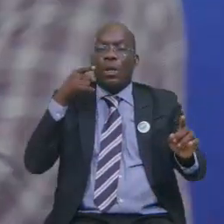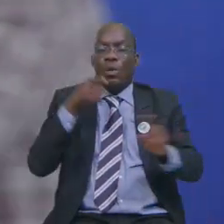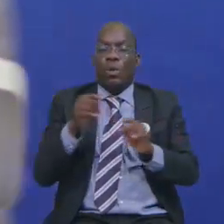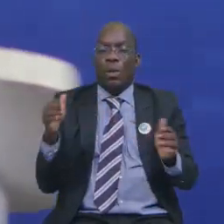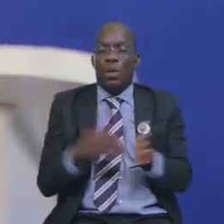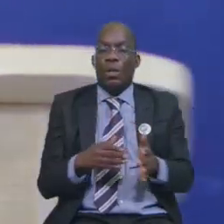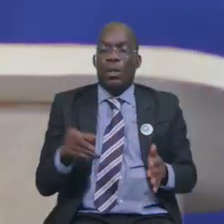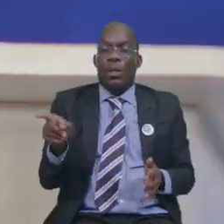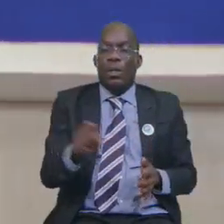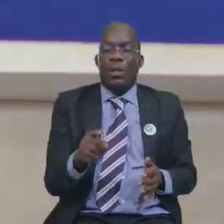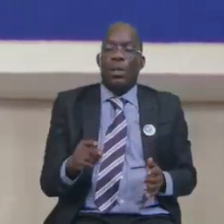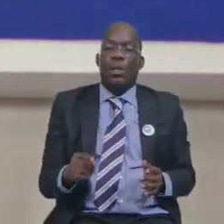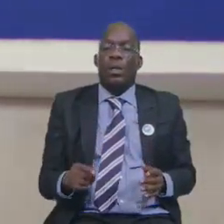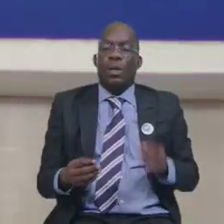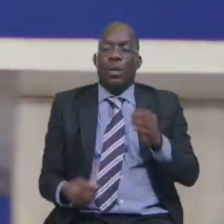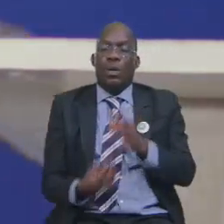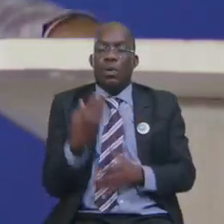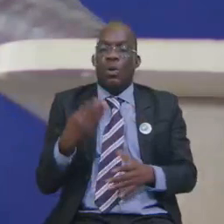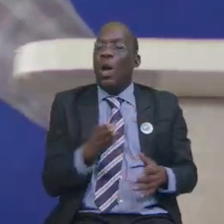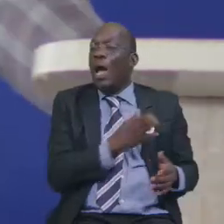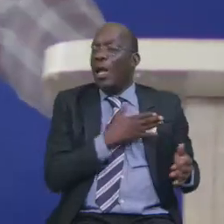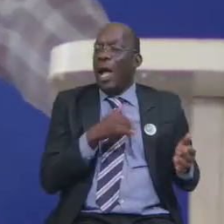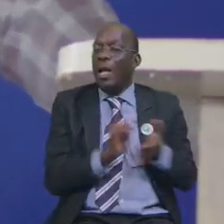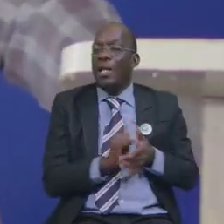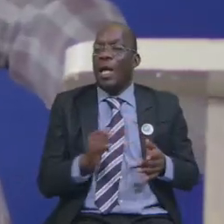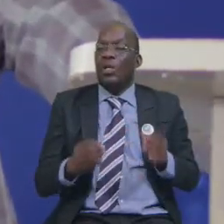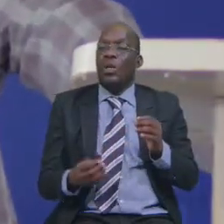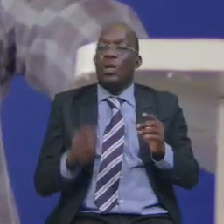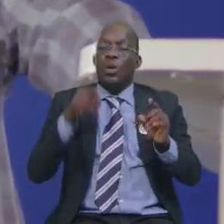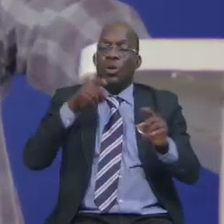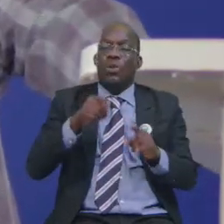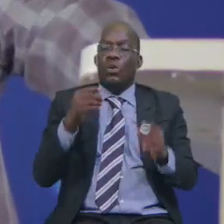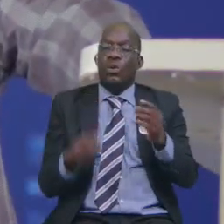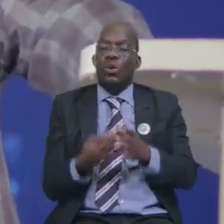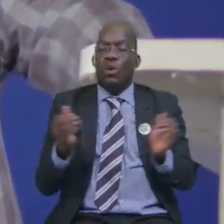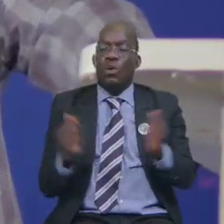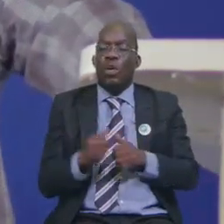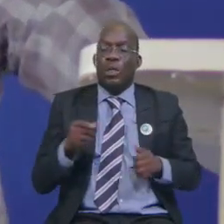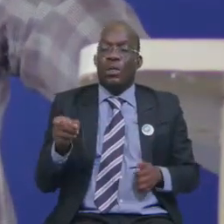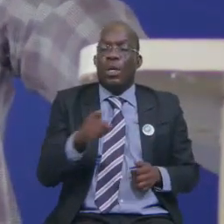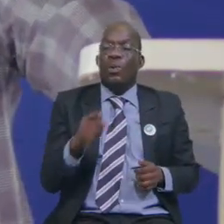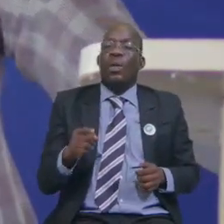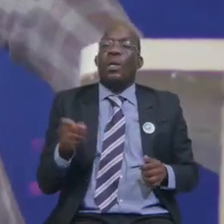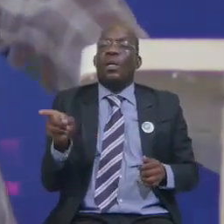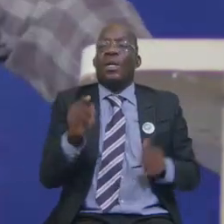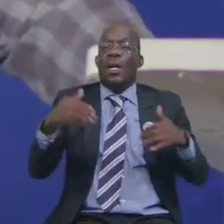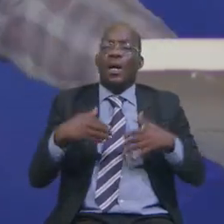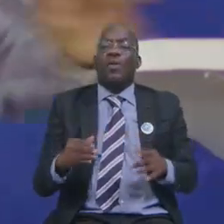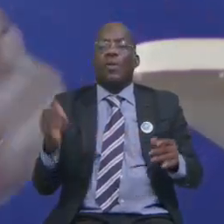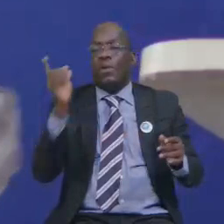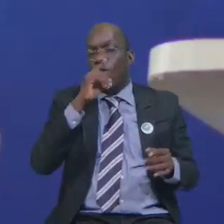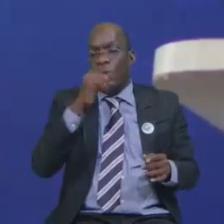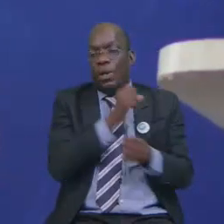their goals should be growing up with them. They have the counterfeit of love, which is loss. And